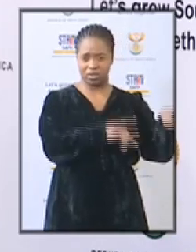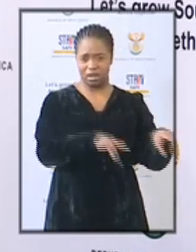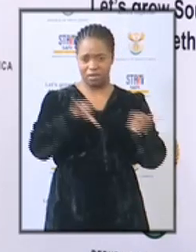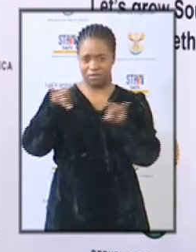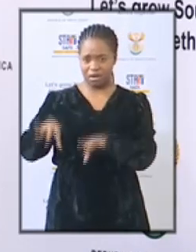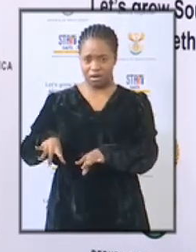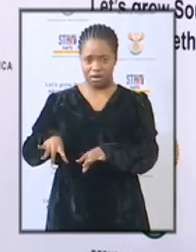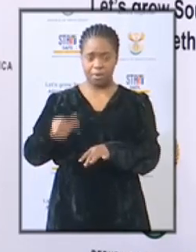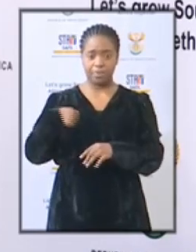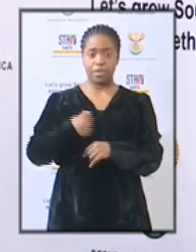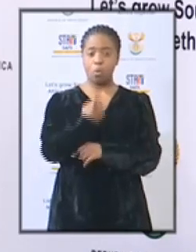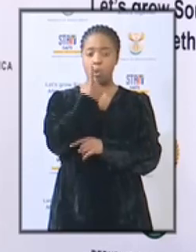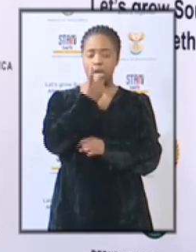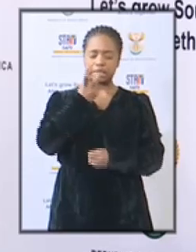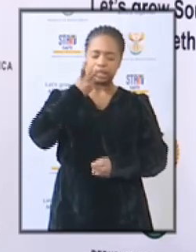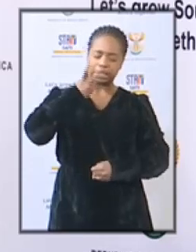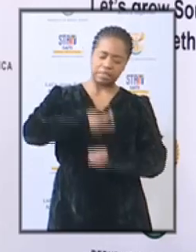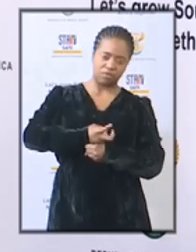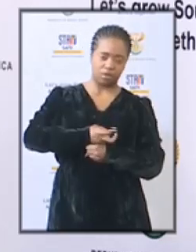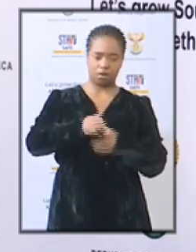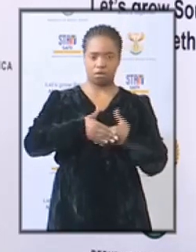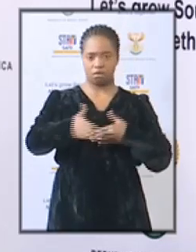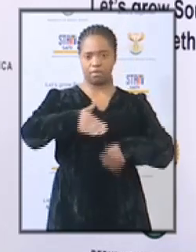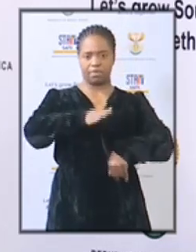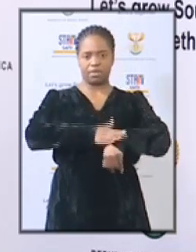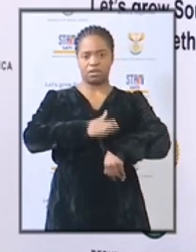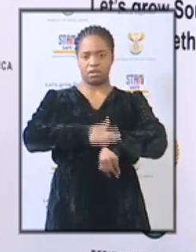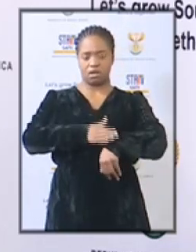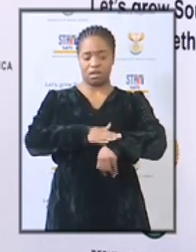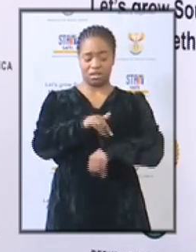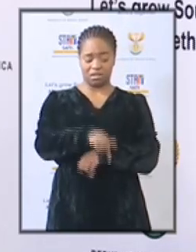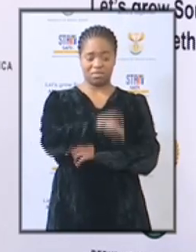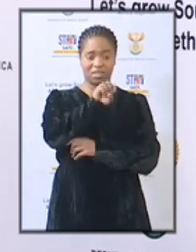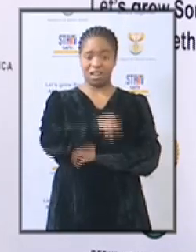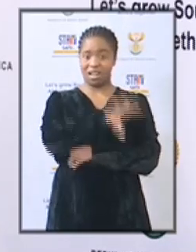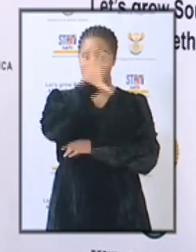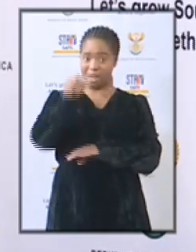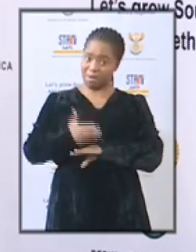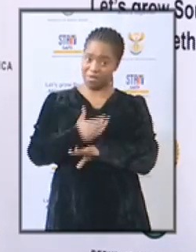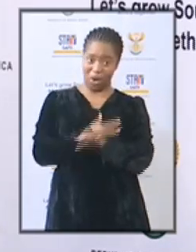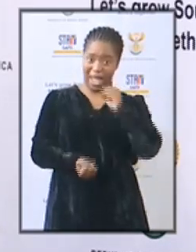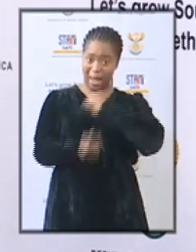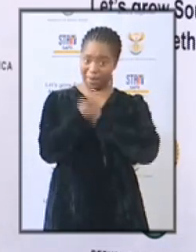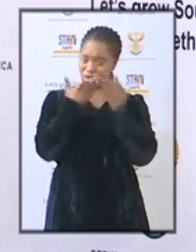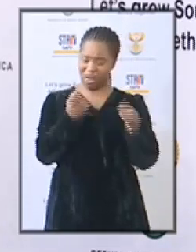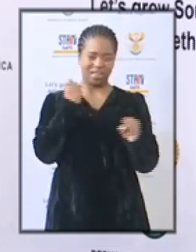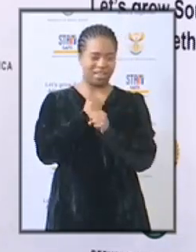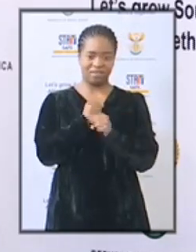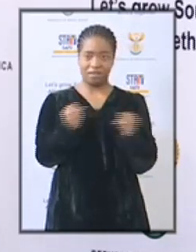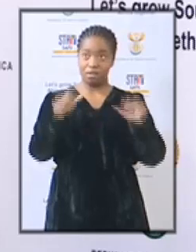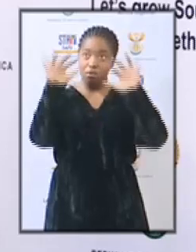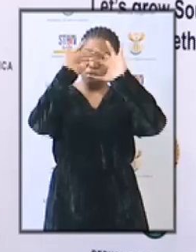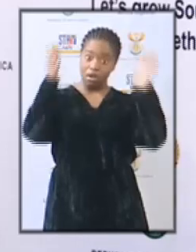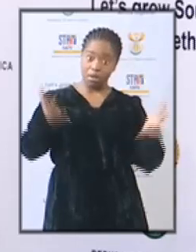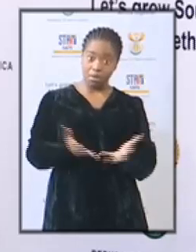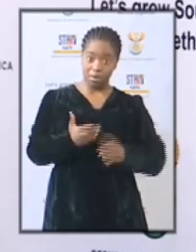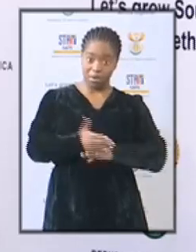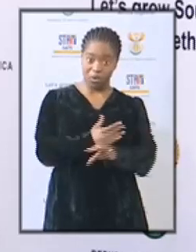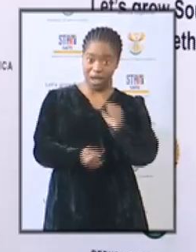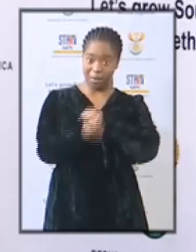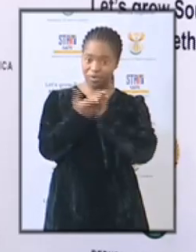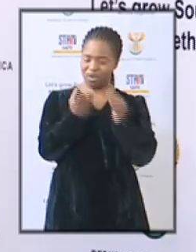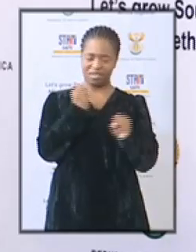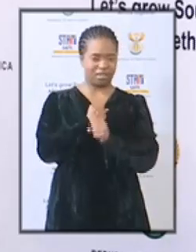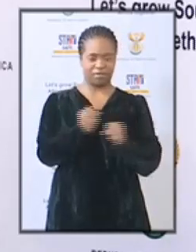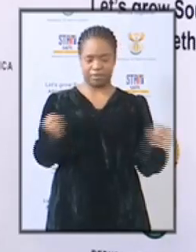traverse through one of the most difficult periods in the history of our country and indeed the world. Our